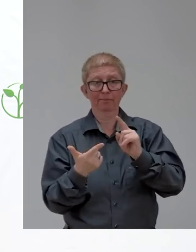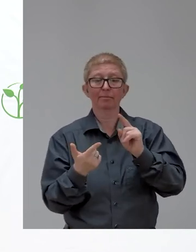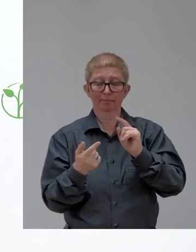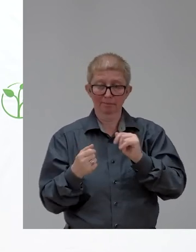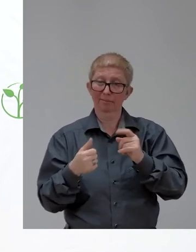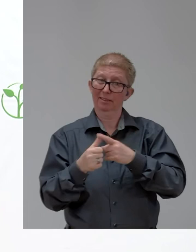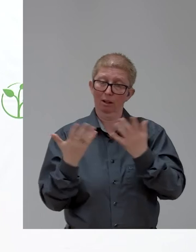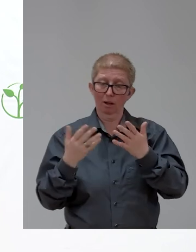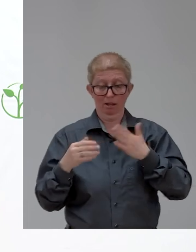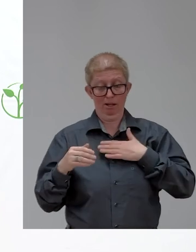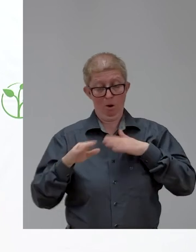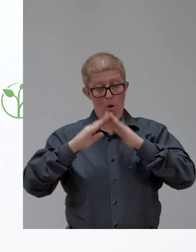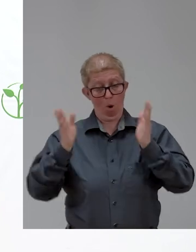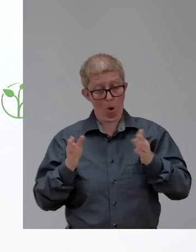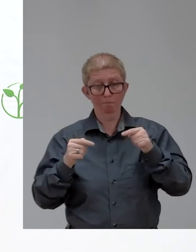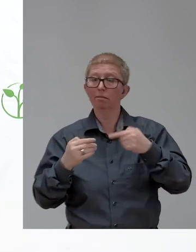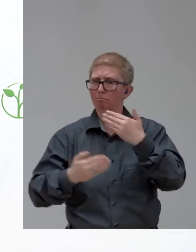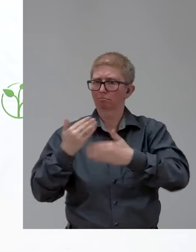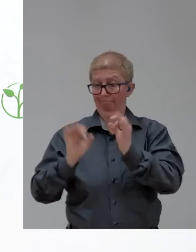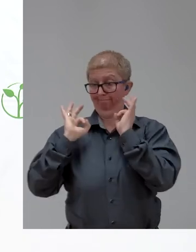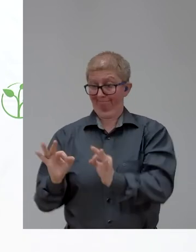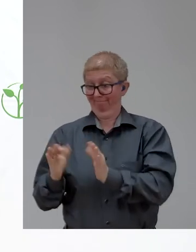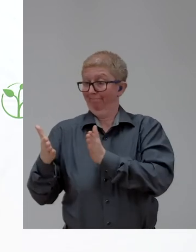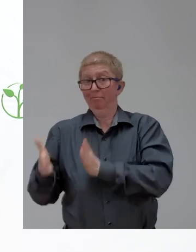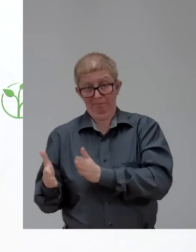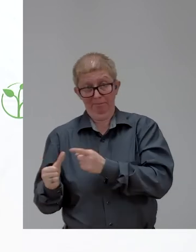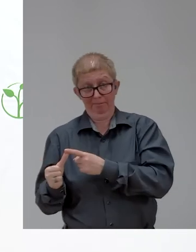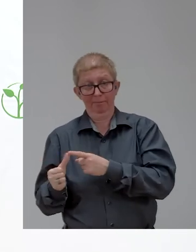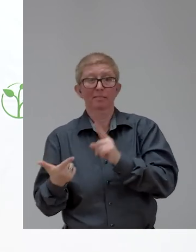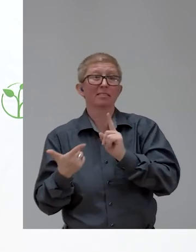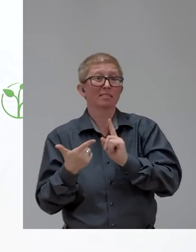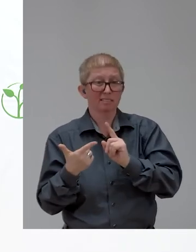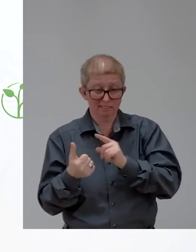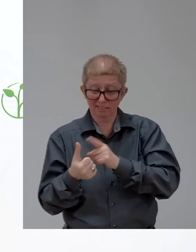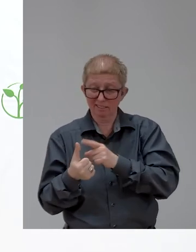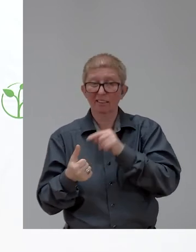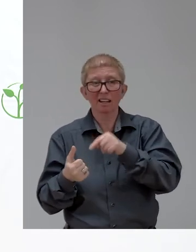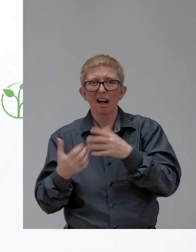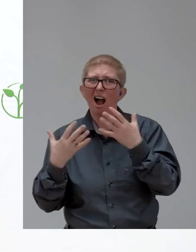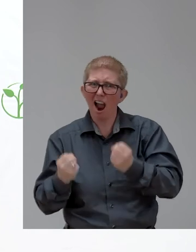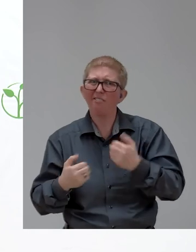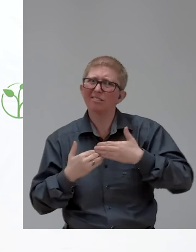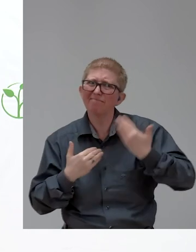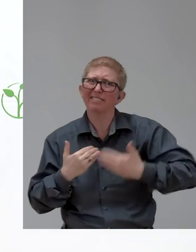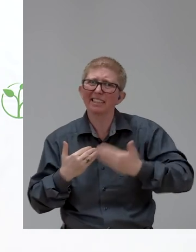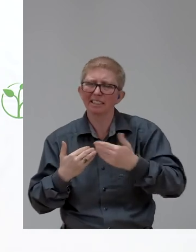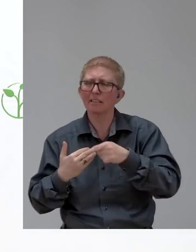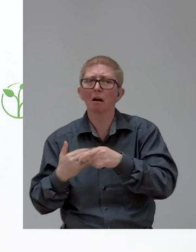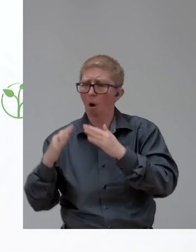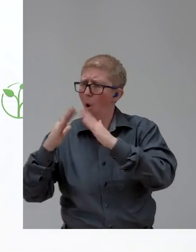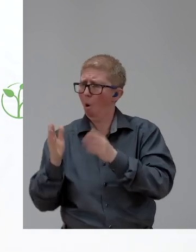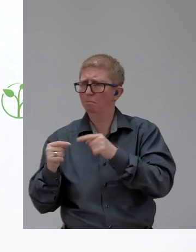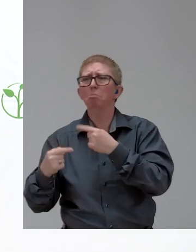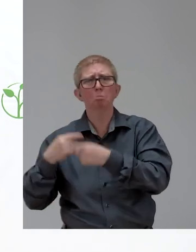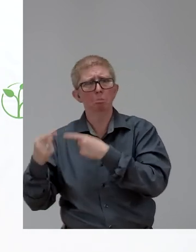ones I've met, it was very often at the beginning not even clear why does it work at home, and the technology